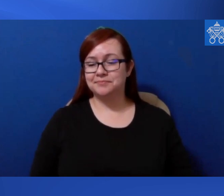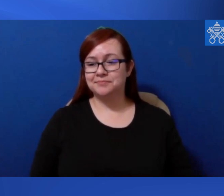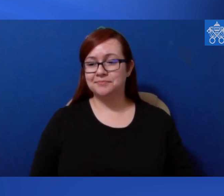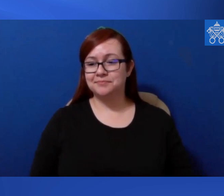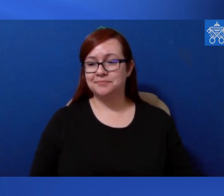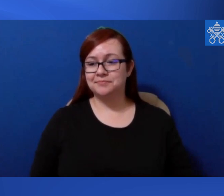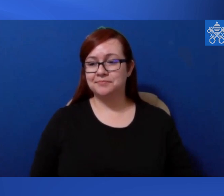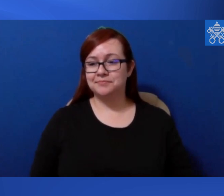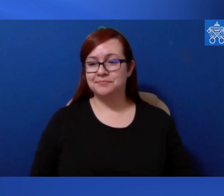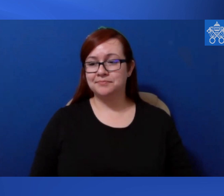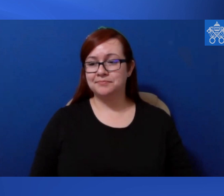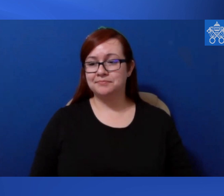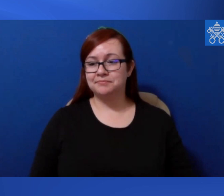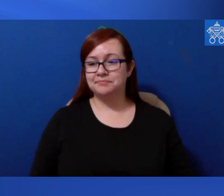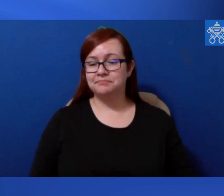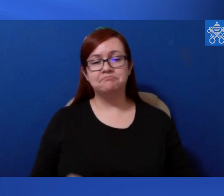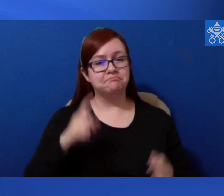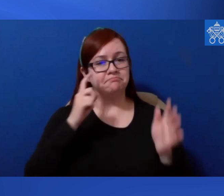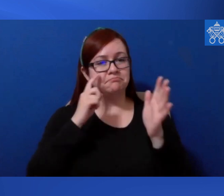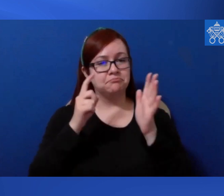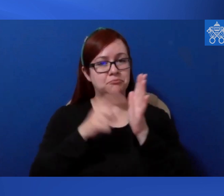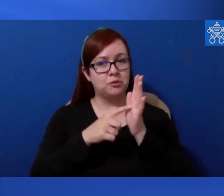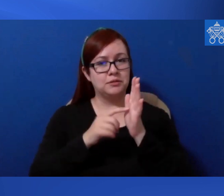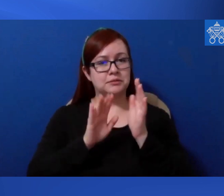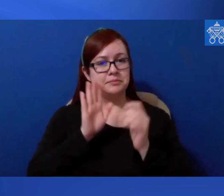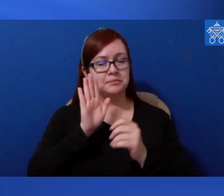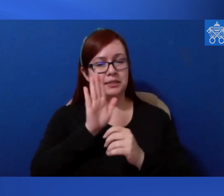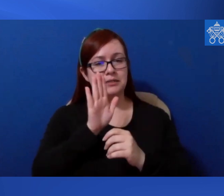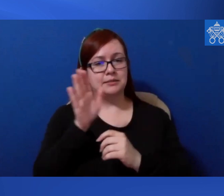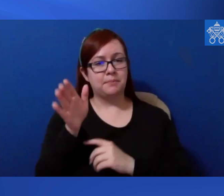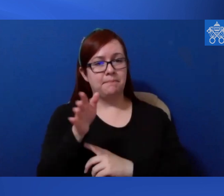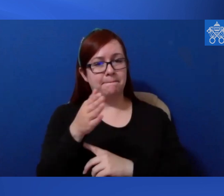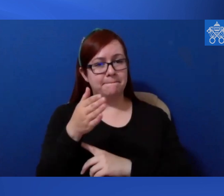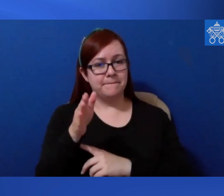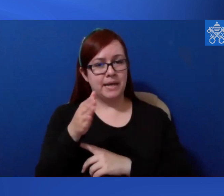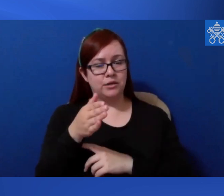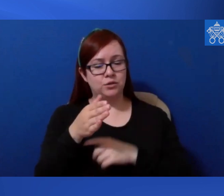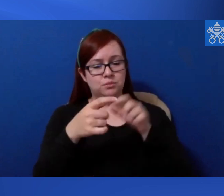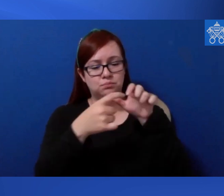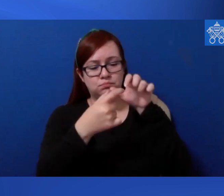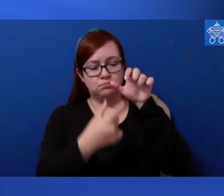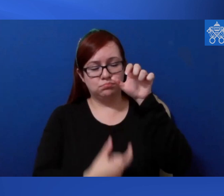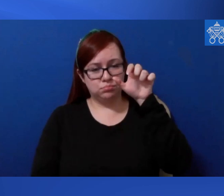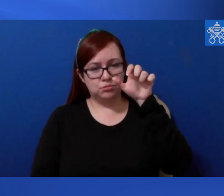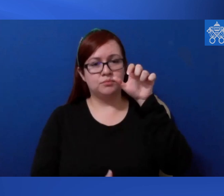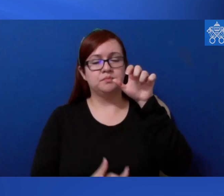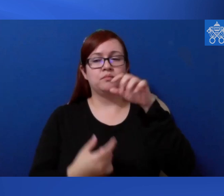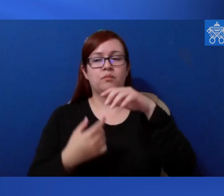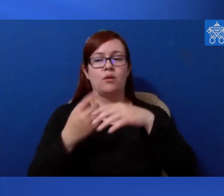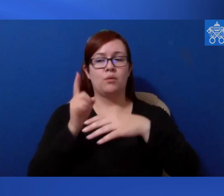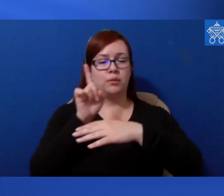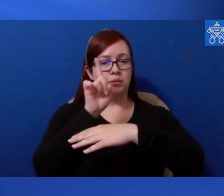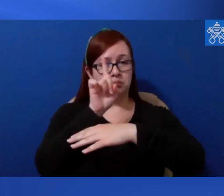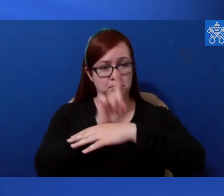Here we can see the banner there hanging from the window where Pope Francis will emerge and greet everyone in the square